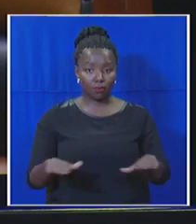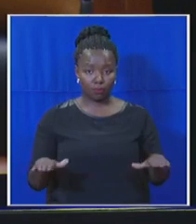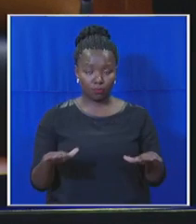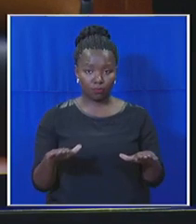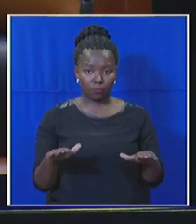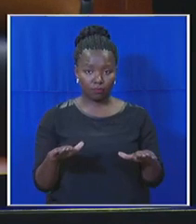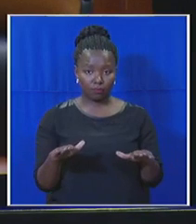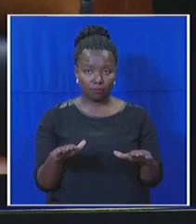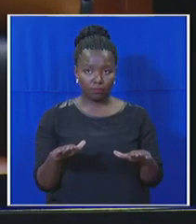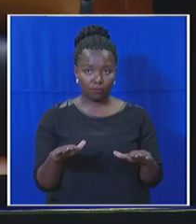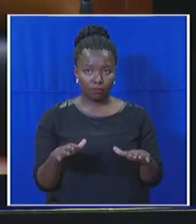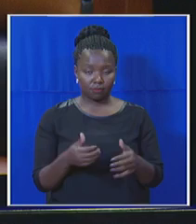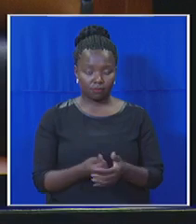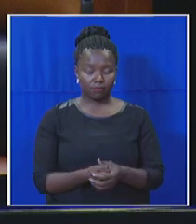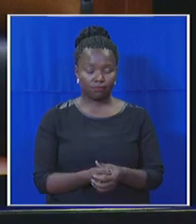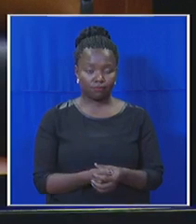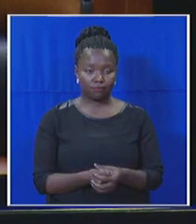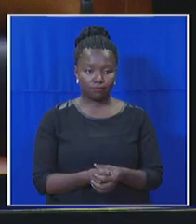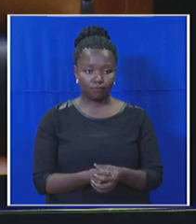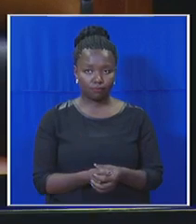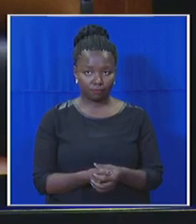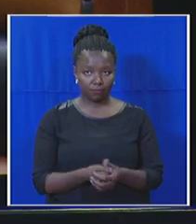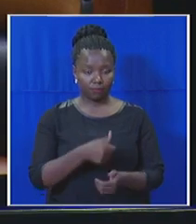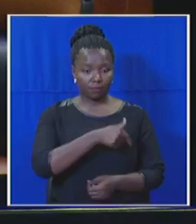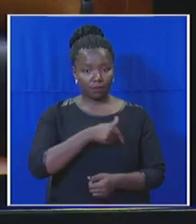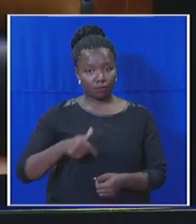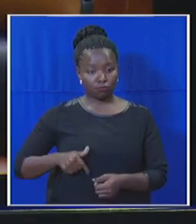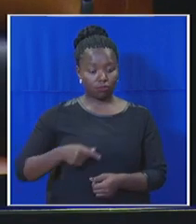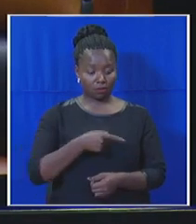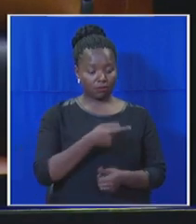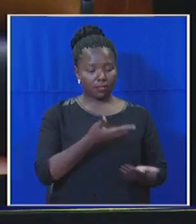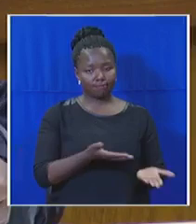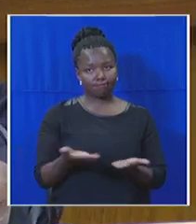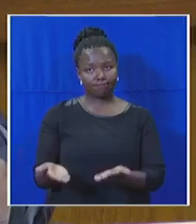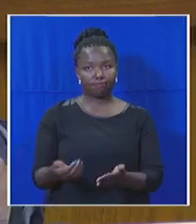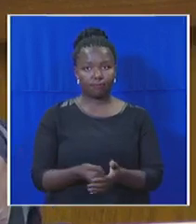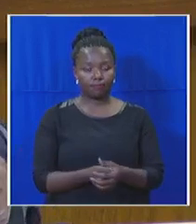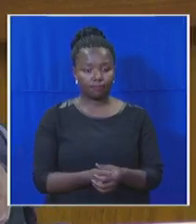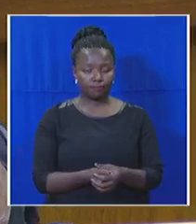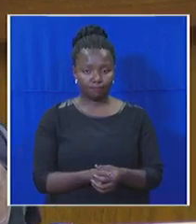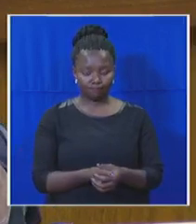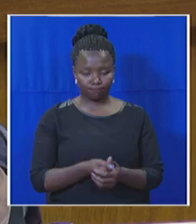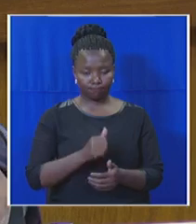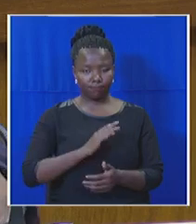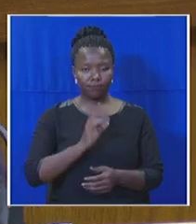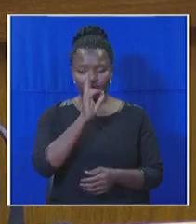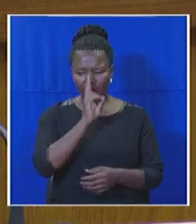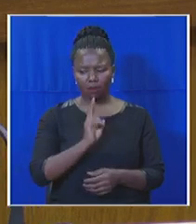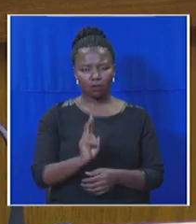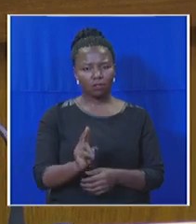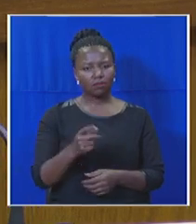substance of what goes on in the House. The Honorable, the President. Thank you very much, Honorable